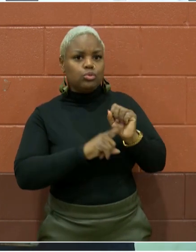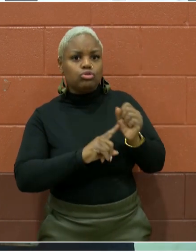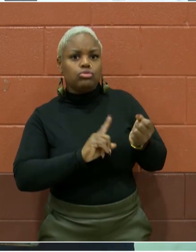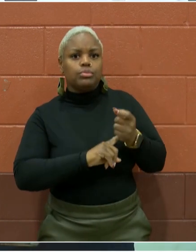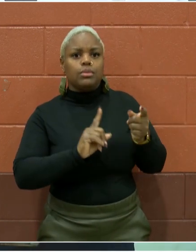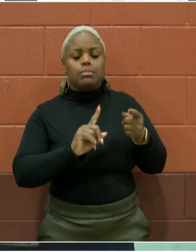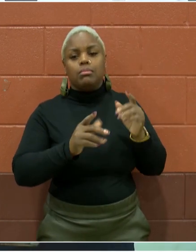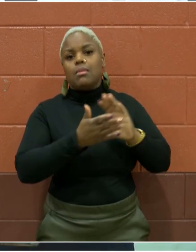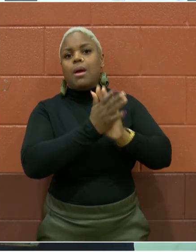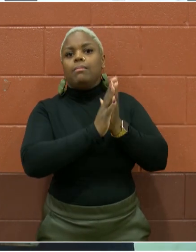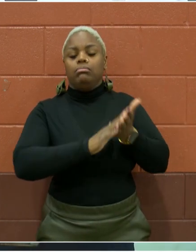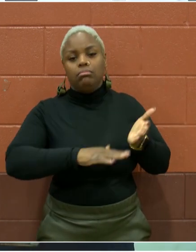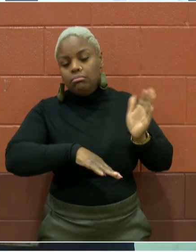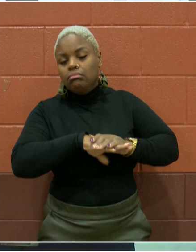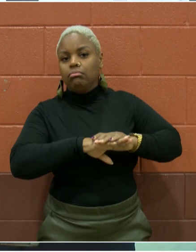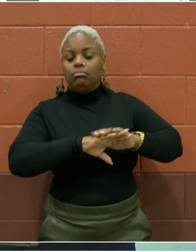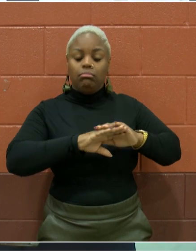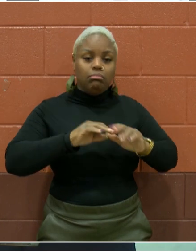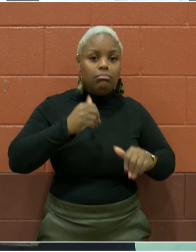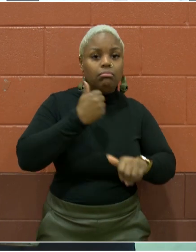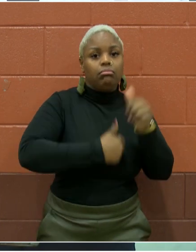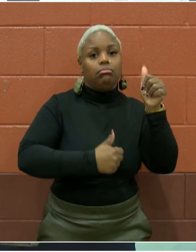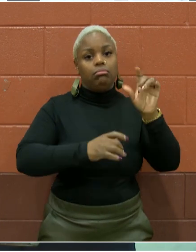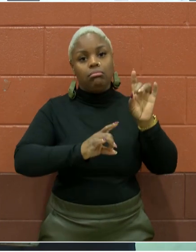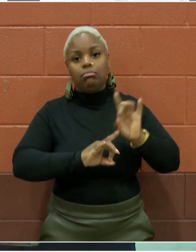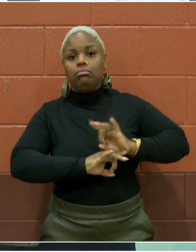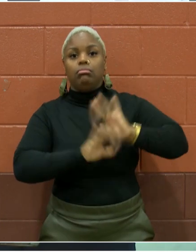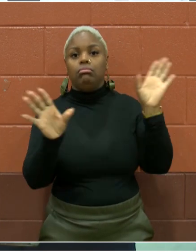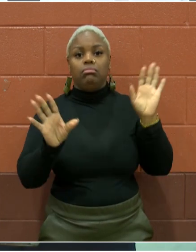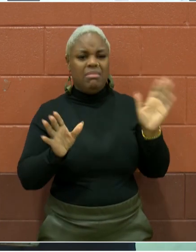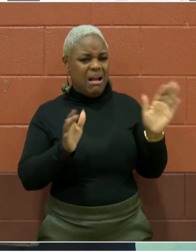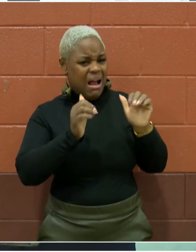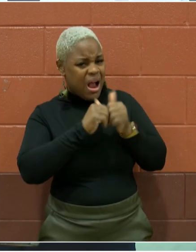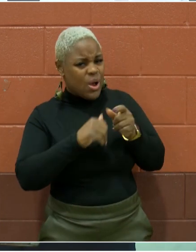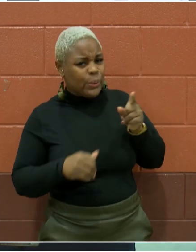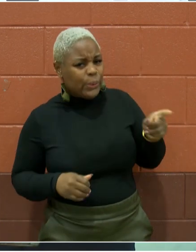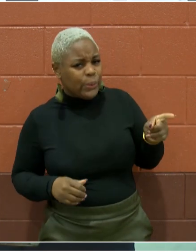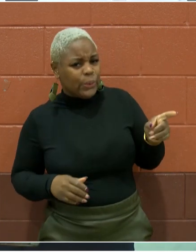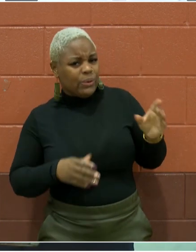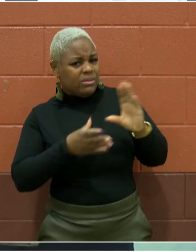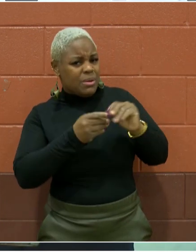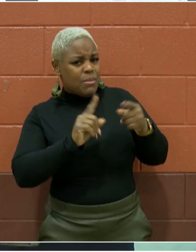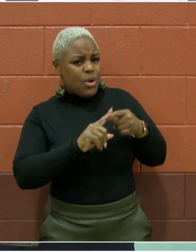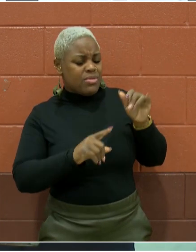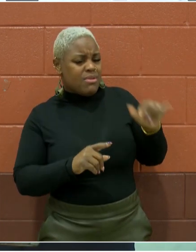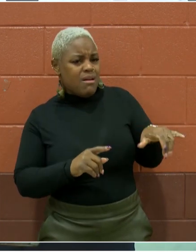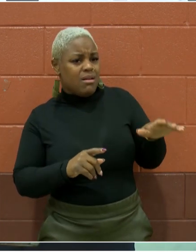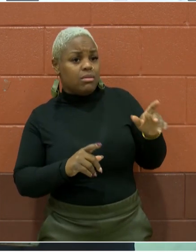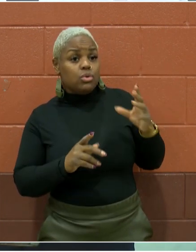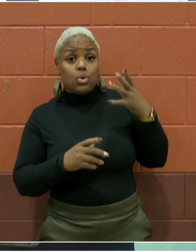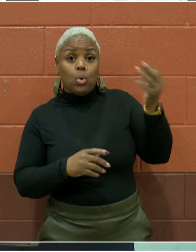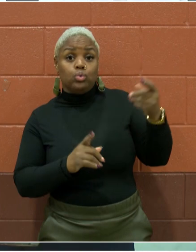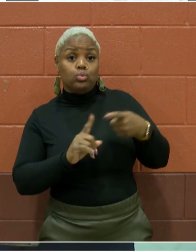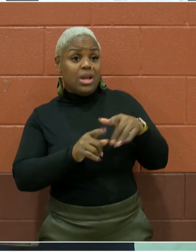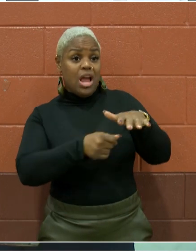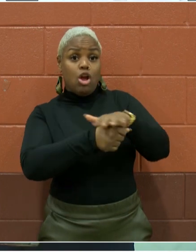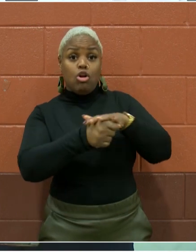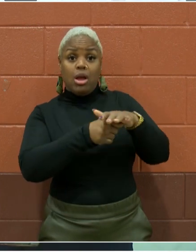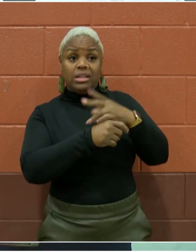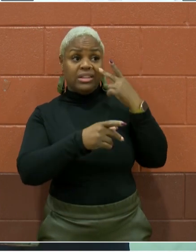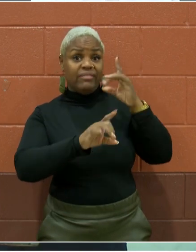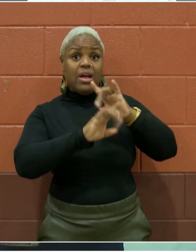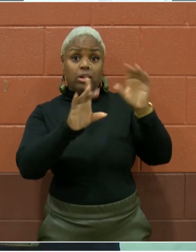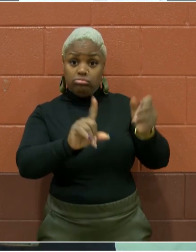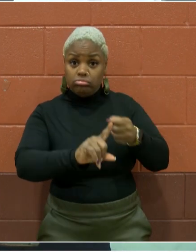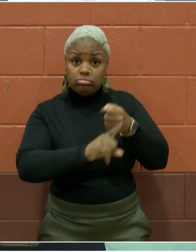as well? How, responding to these scenes where you potentially have somebody having a crisis is also, playing out in your department? What I can